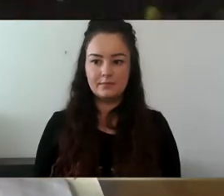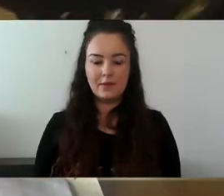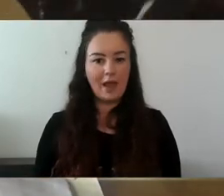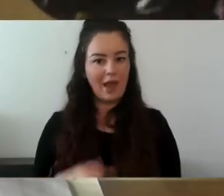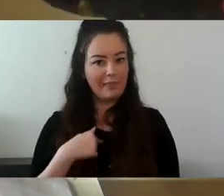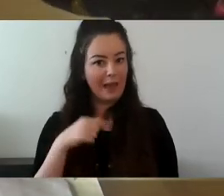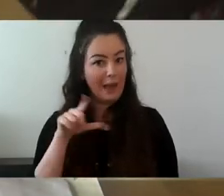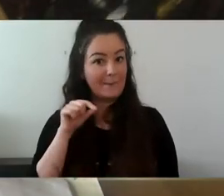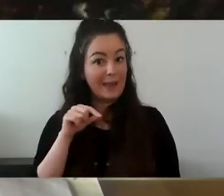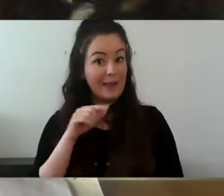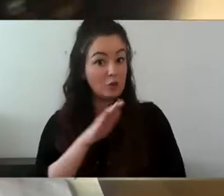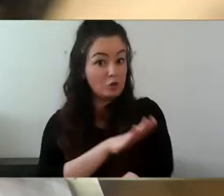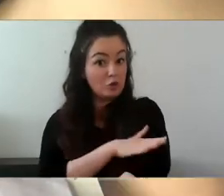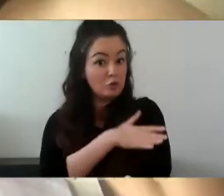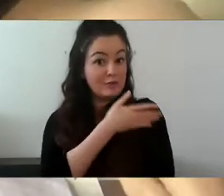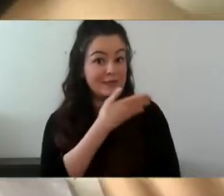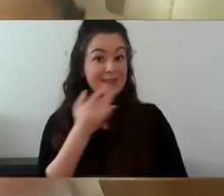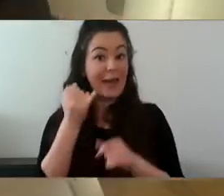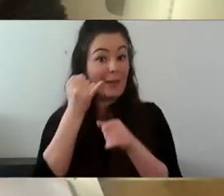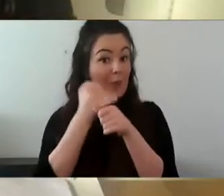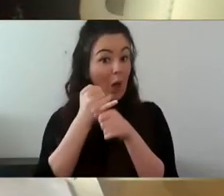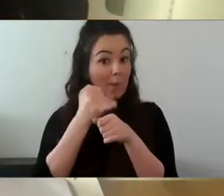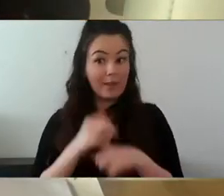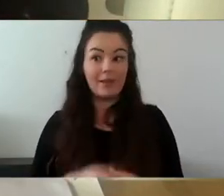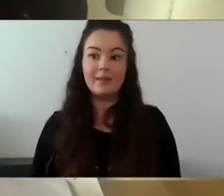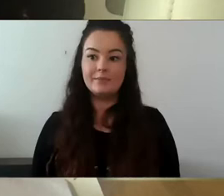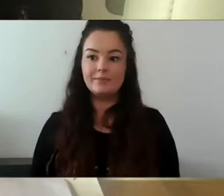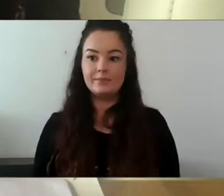I might use green and purple.